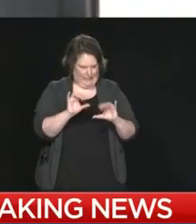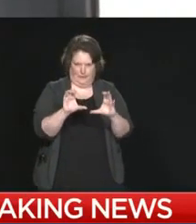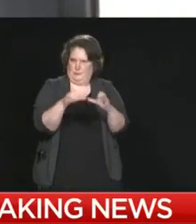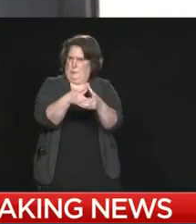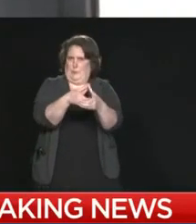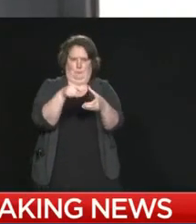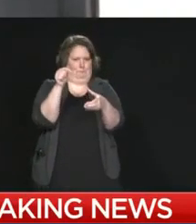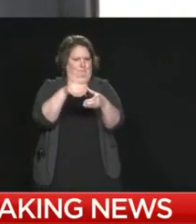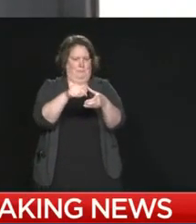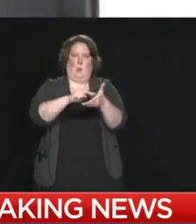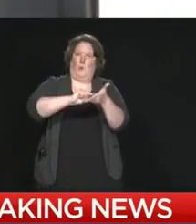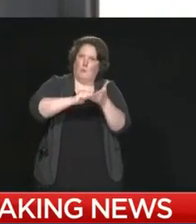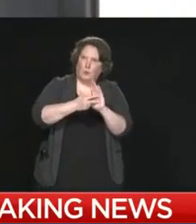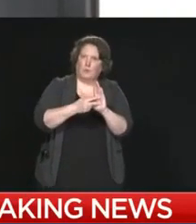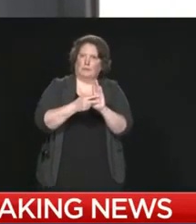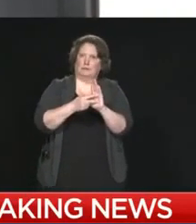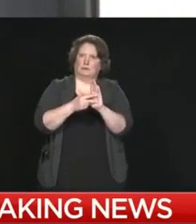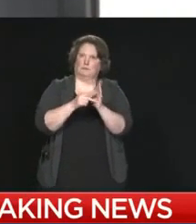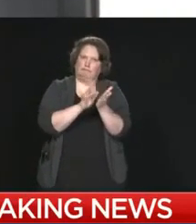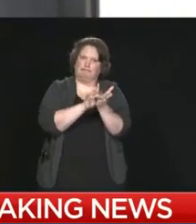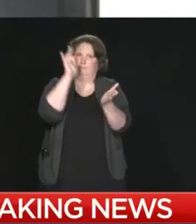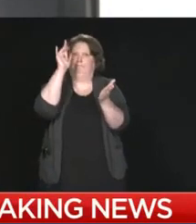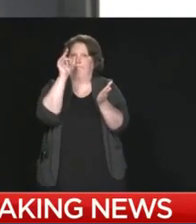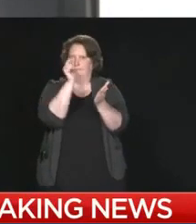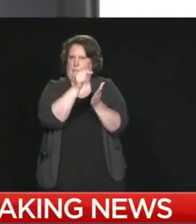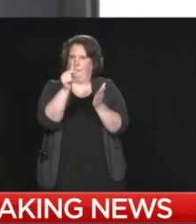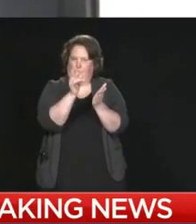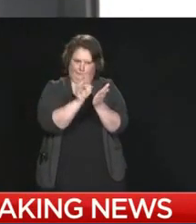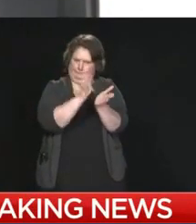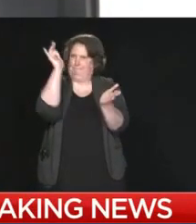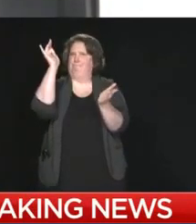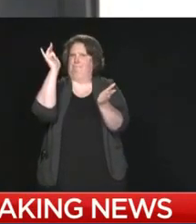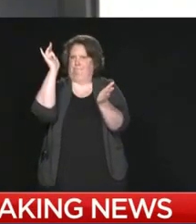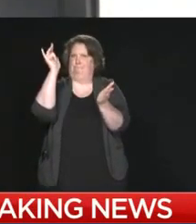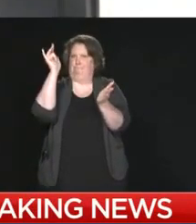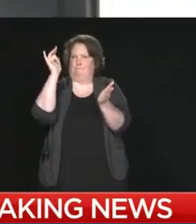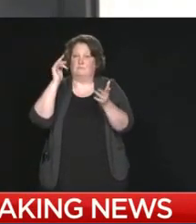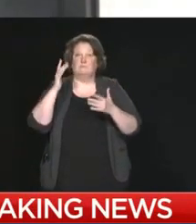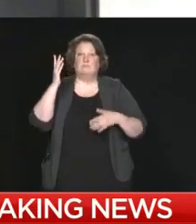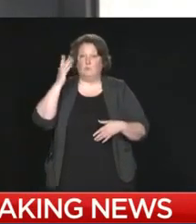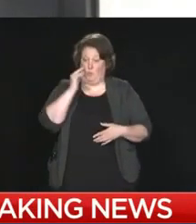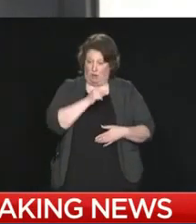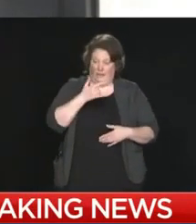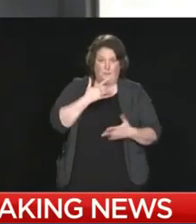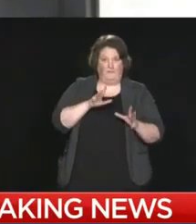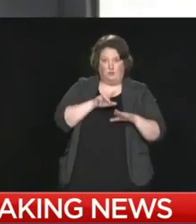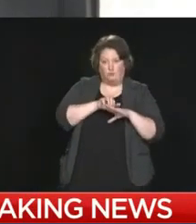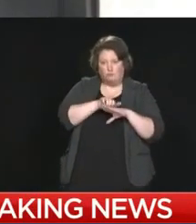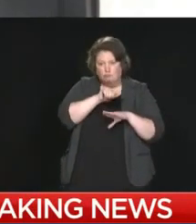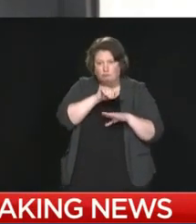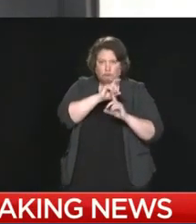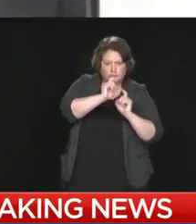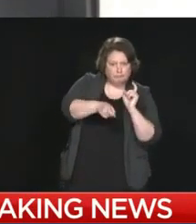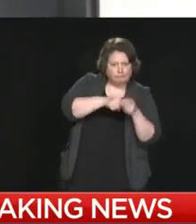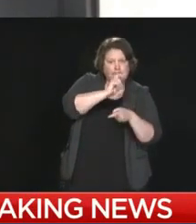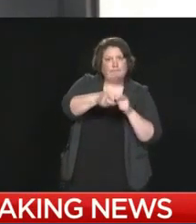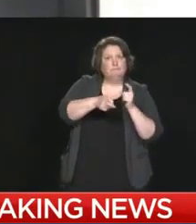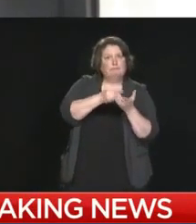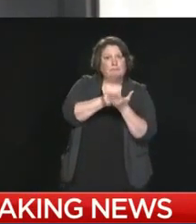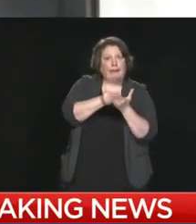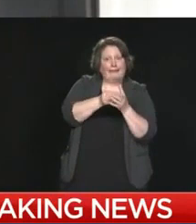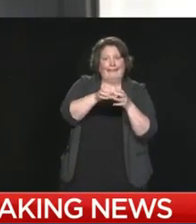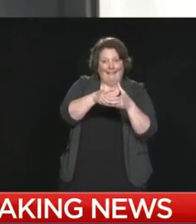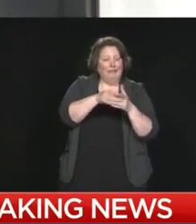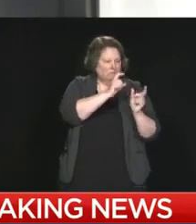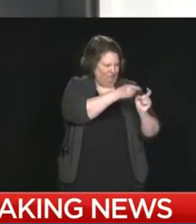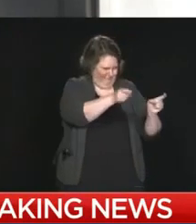and to exploit a choice that we've made to send money, first of all, to people and then to make the checks afterwards. I think